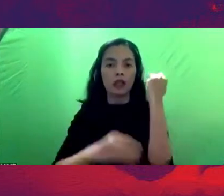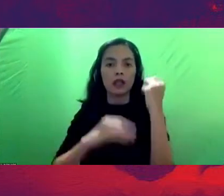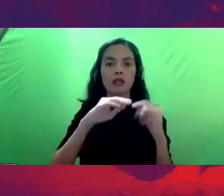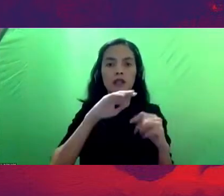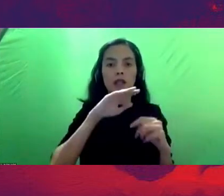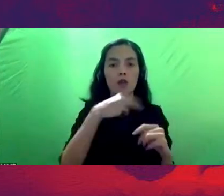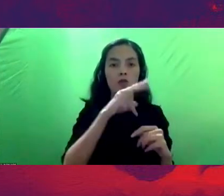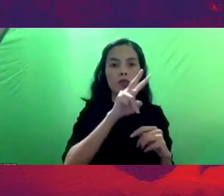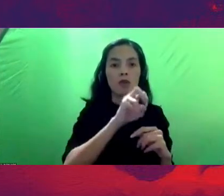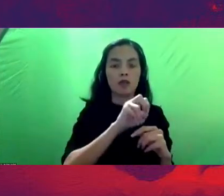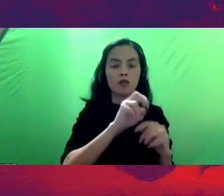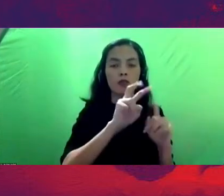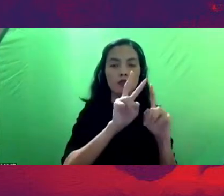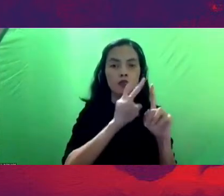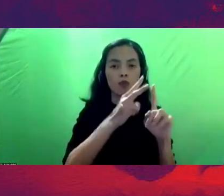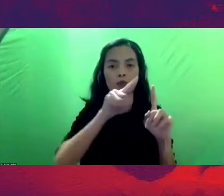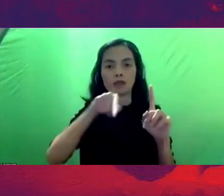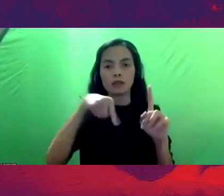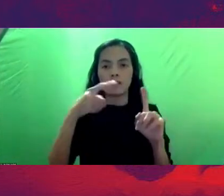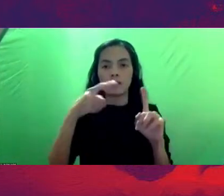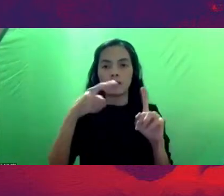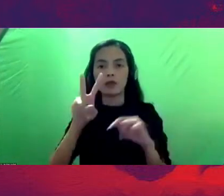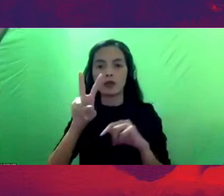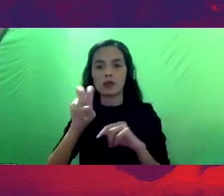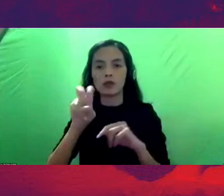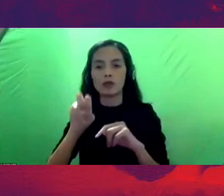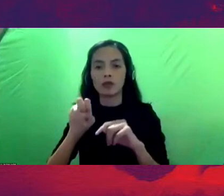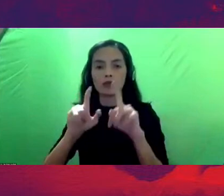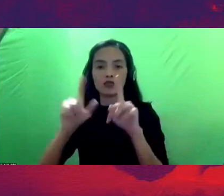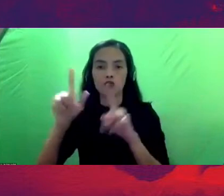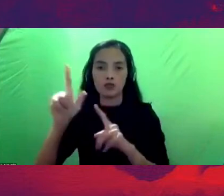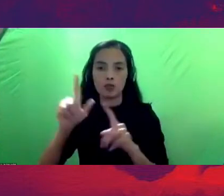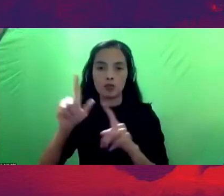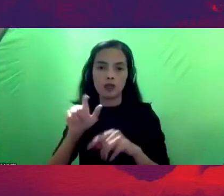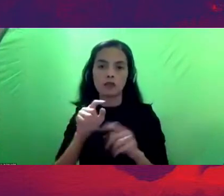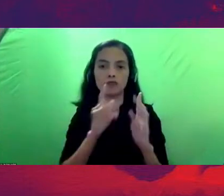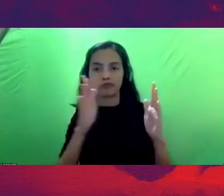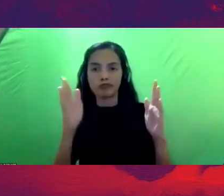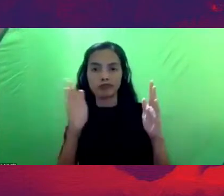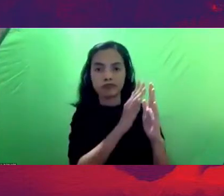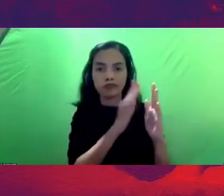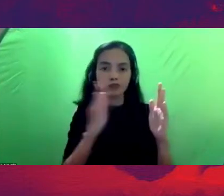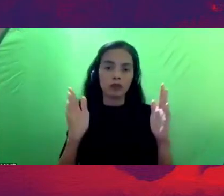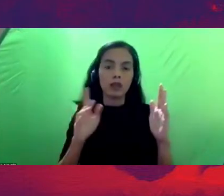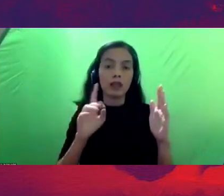and 2017. Indeed, we will have to keep in mind that this is